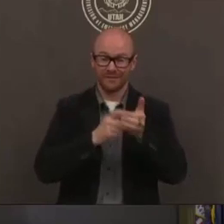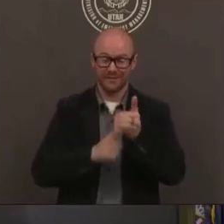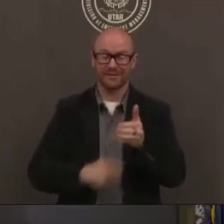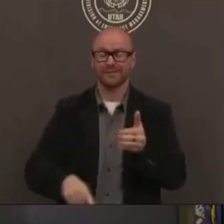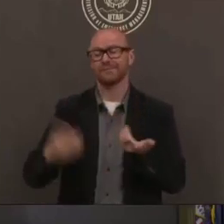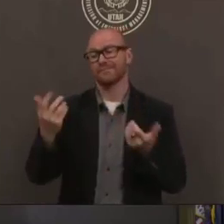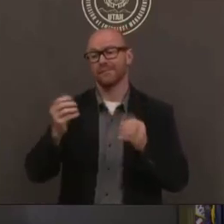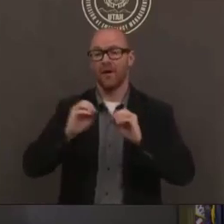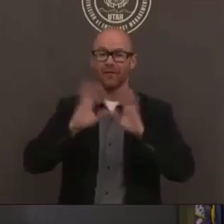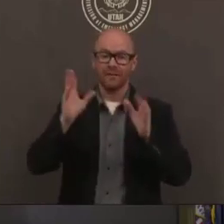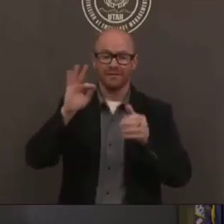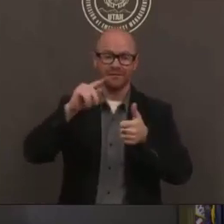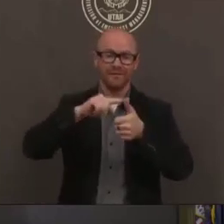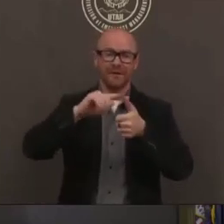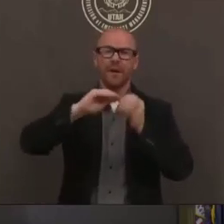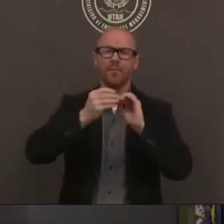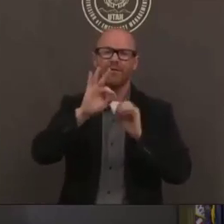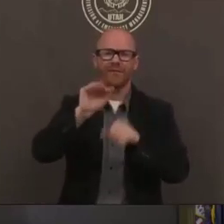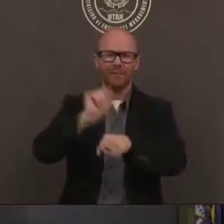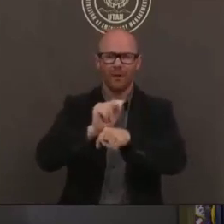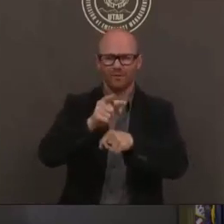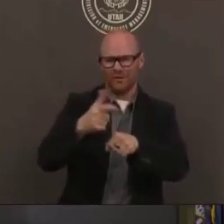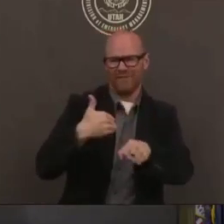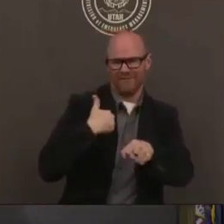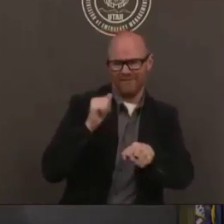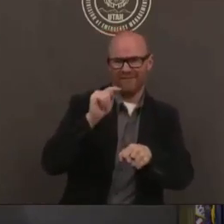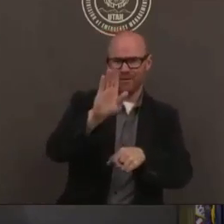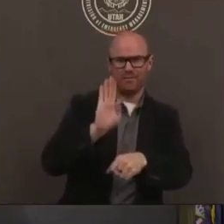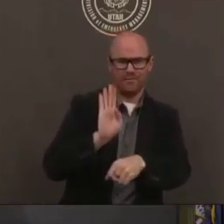the number of employees that they have,